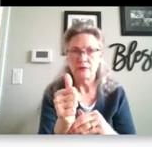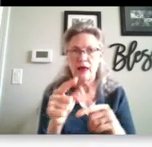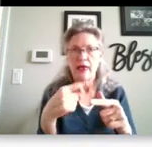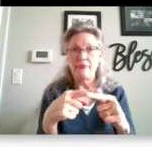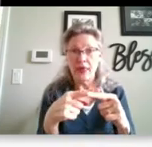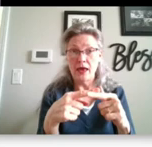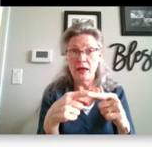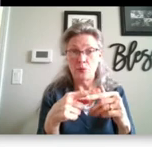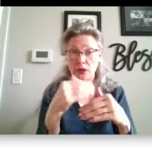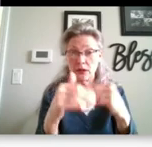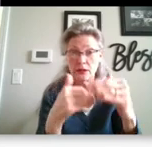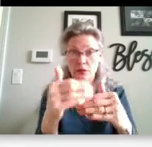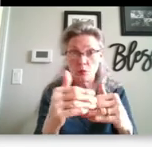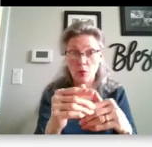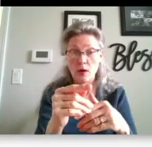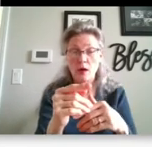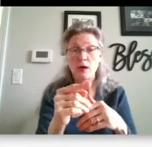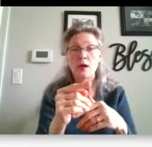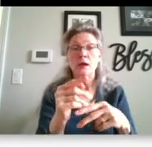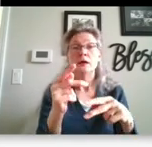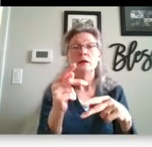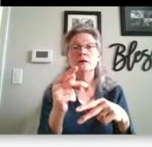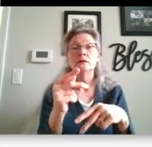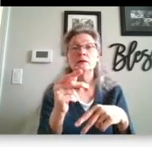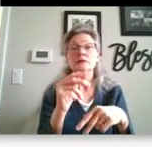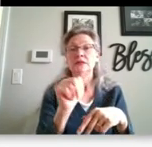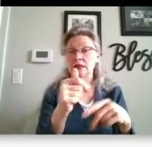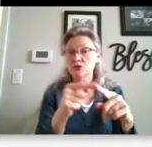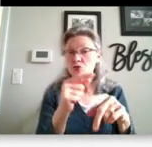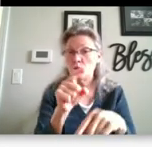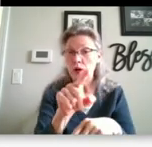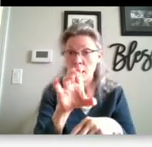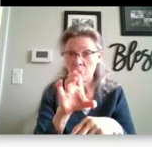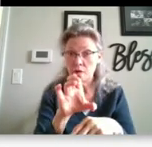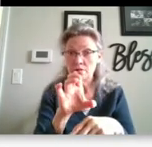As we continue on, it's the same for tens to hundreds, right?